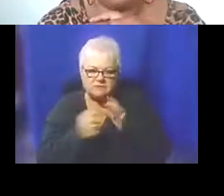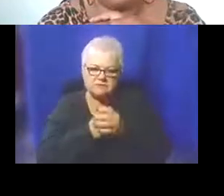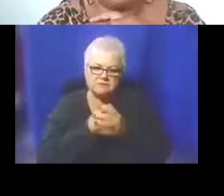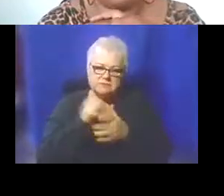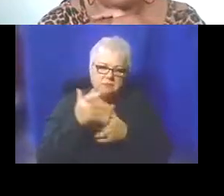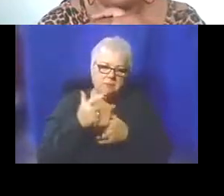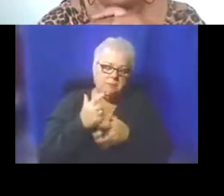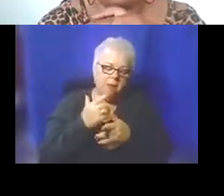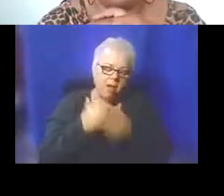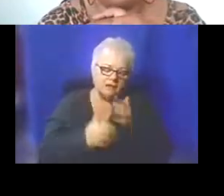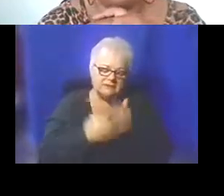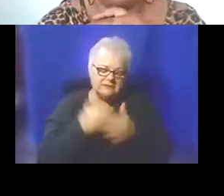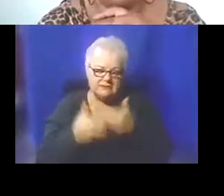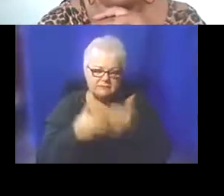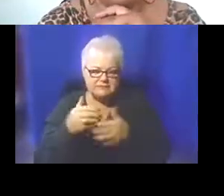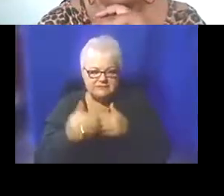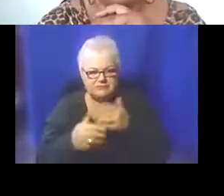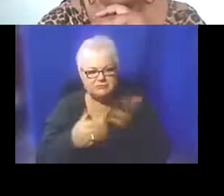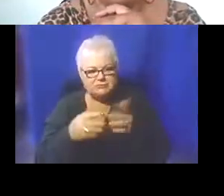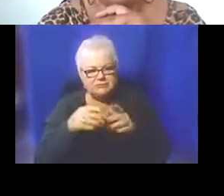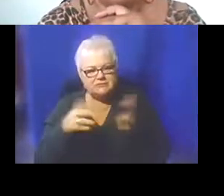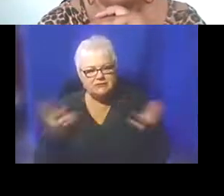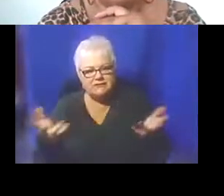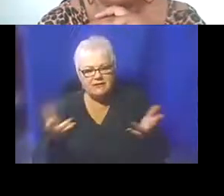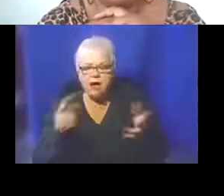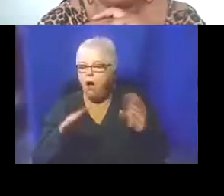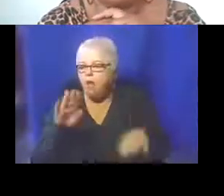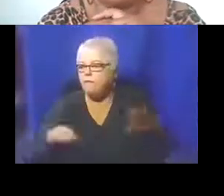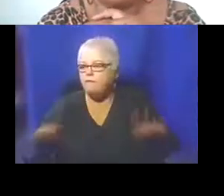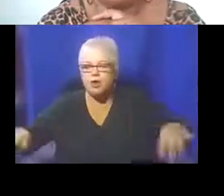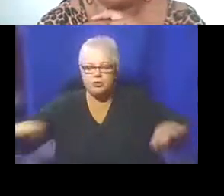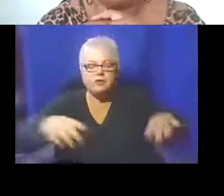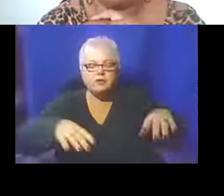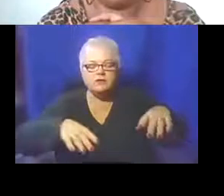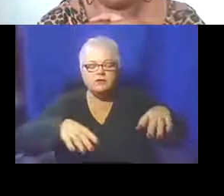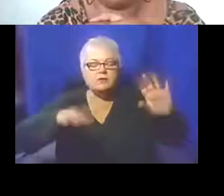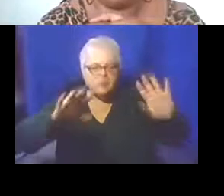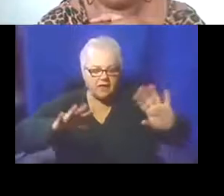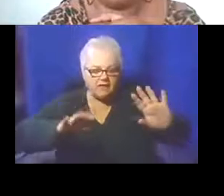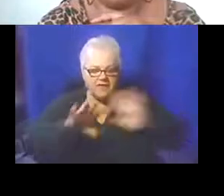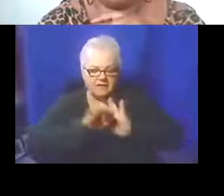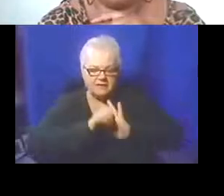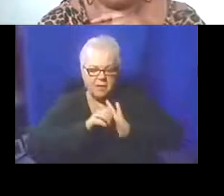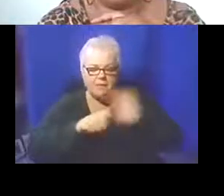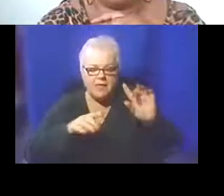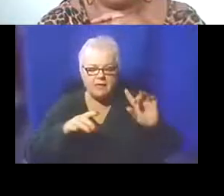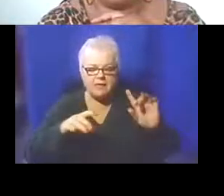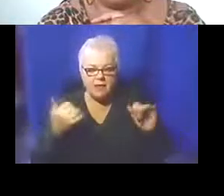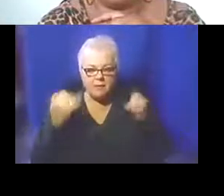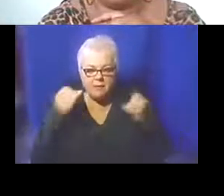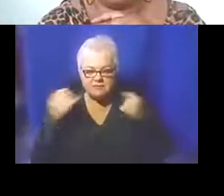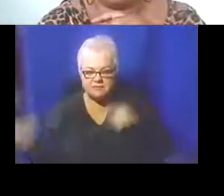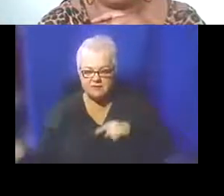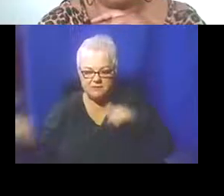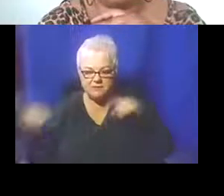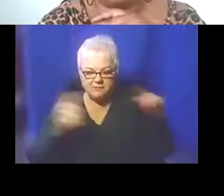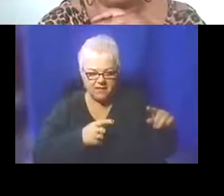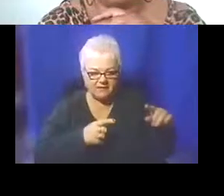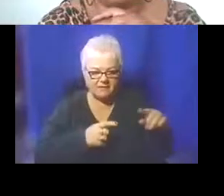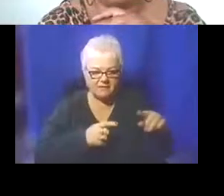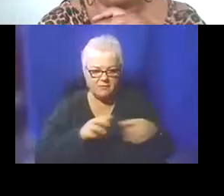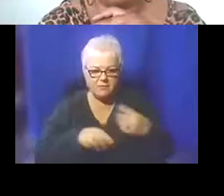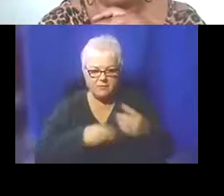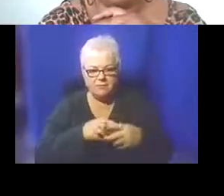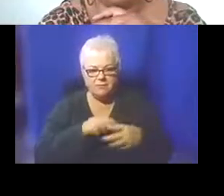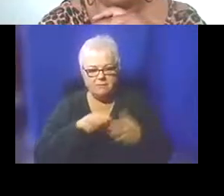procedures manual, obviously misfiled. Scatter it everywhere. Now, imagine trying to come back to that world's messiest